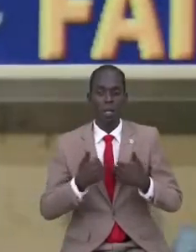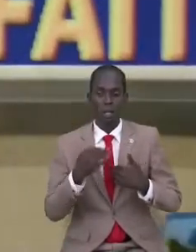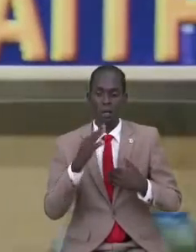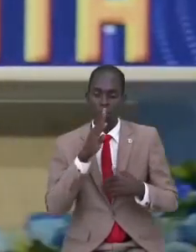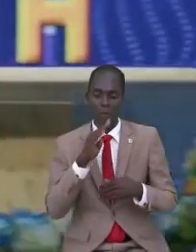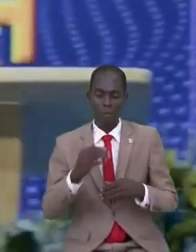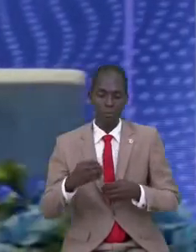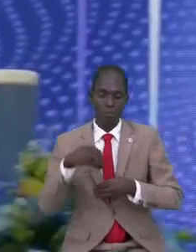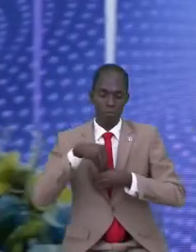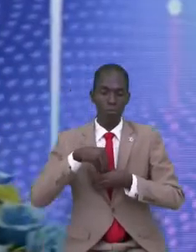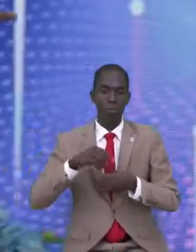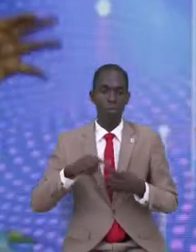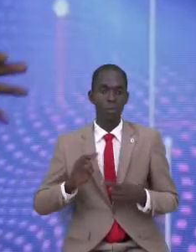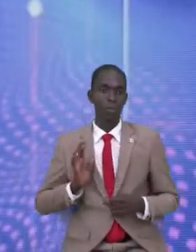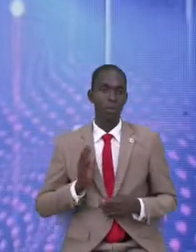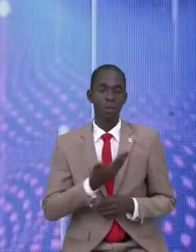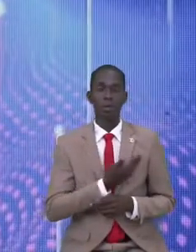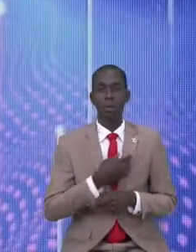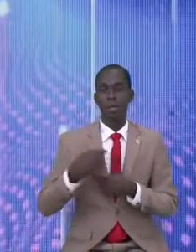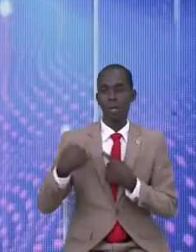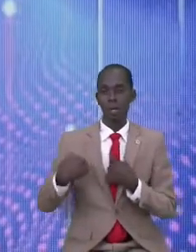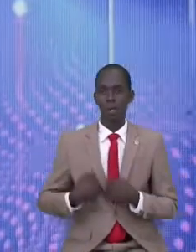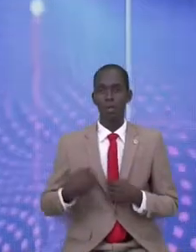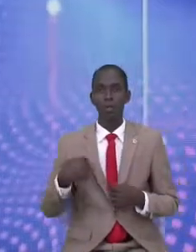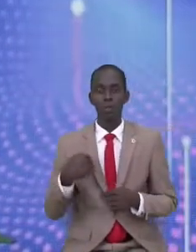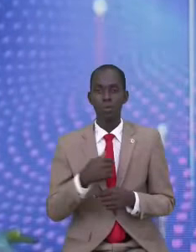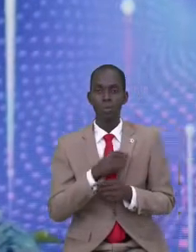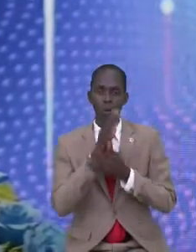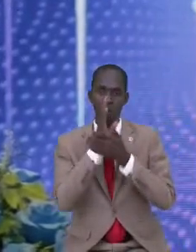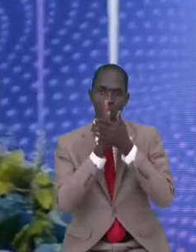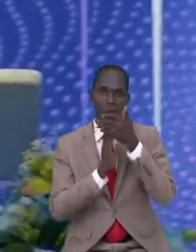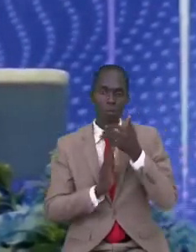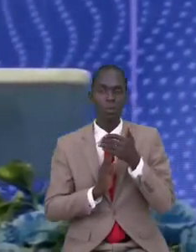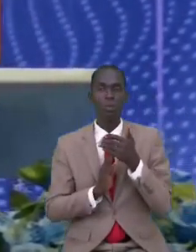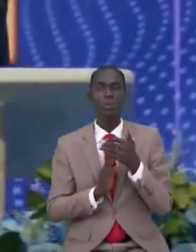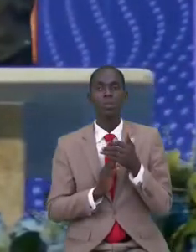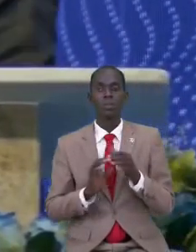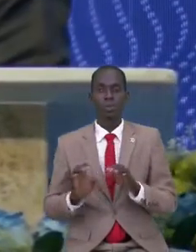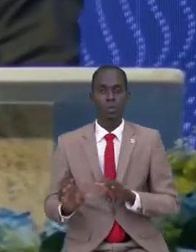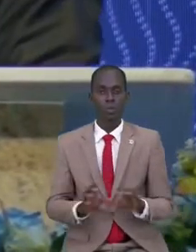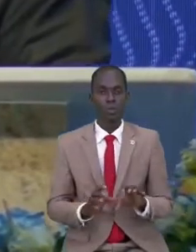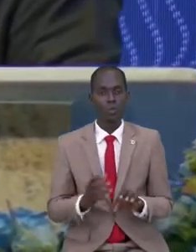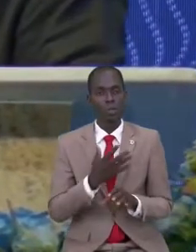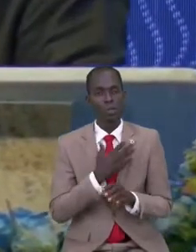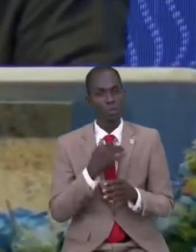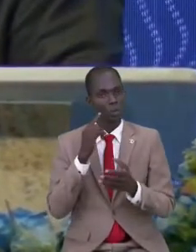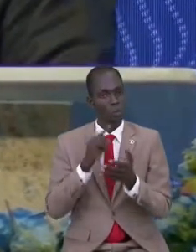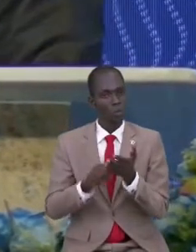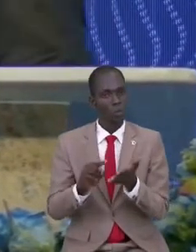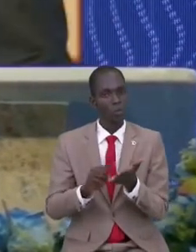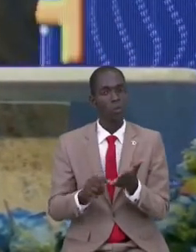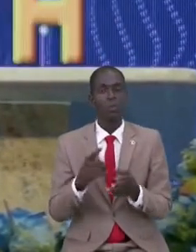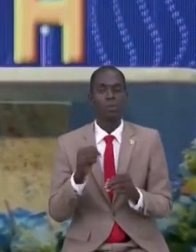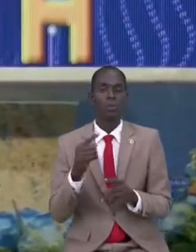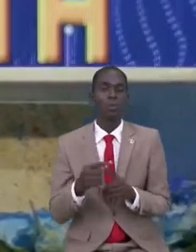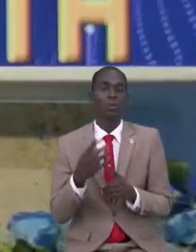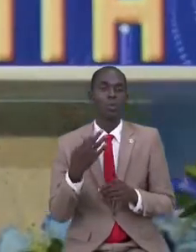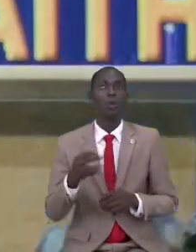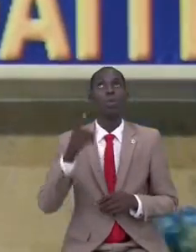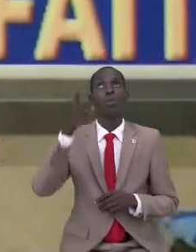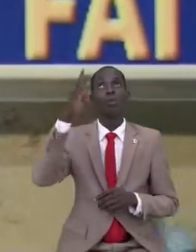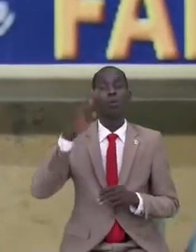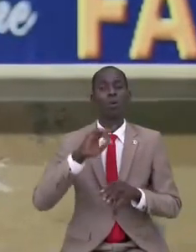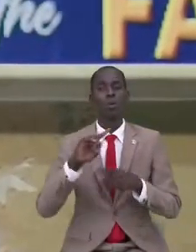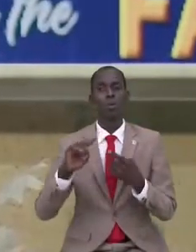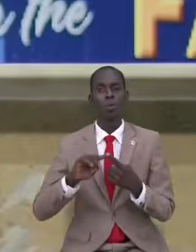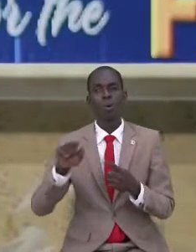our heart, we humbly, meekly do and observe the word of God. And when